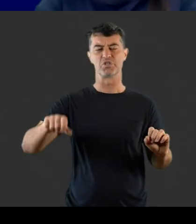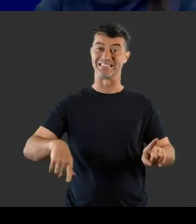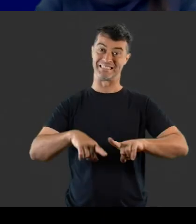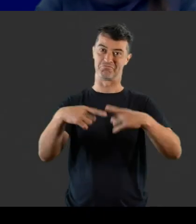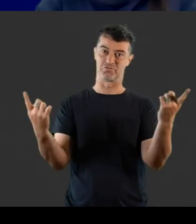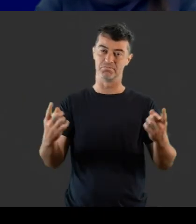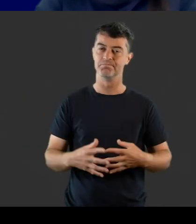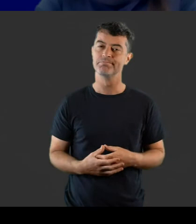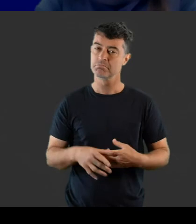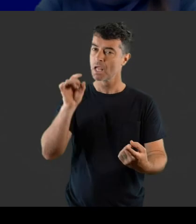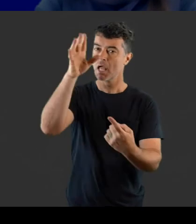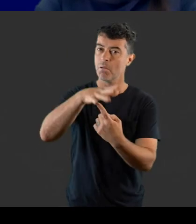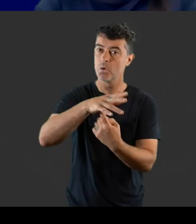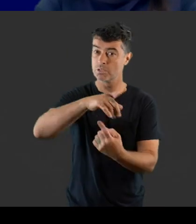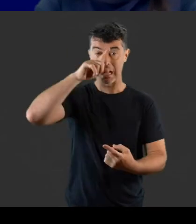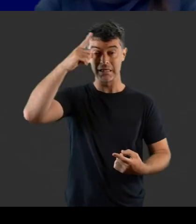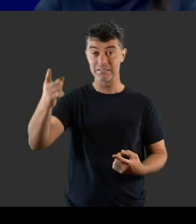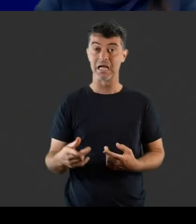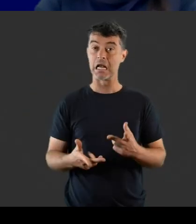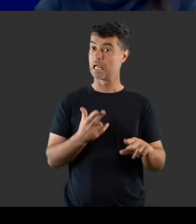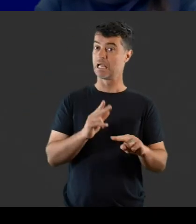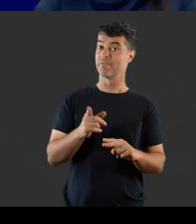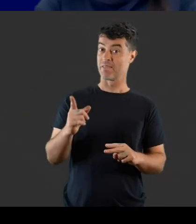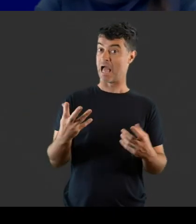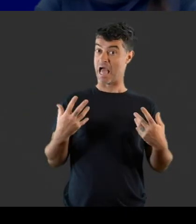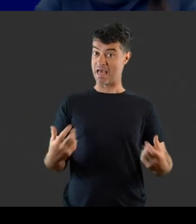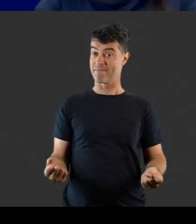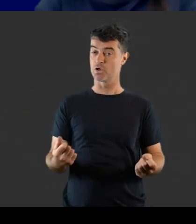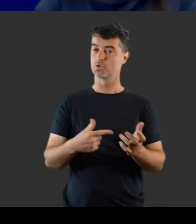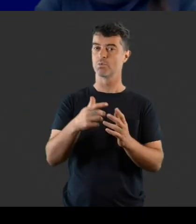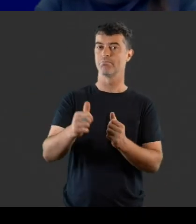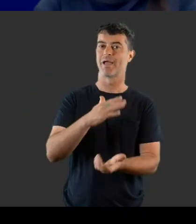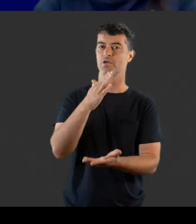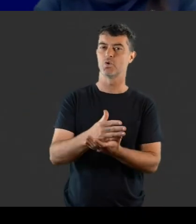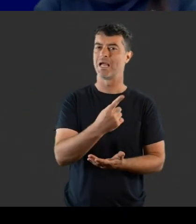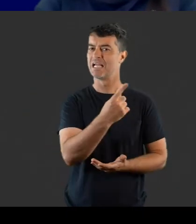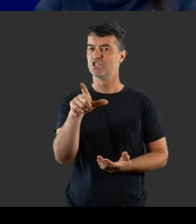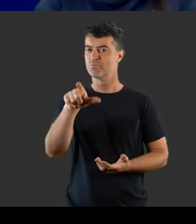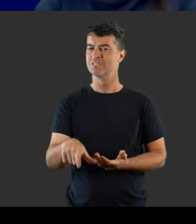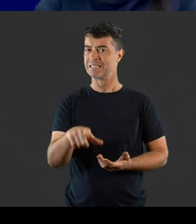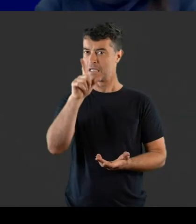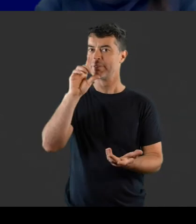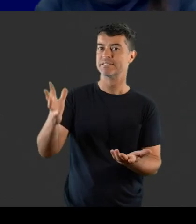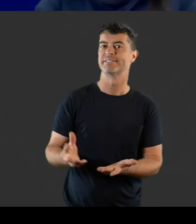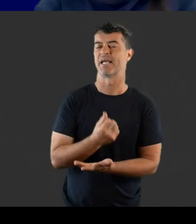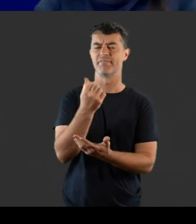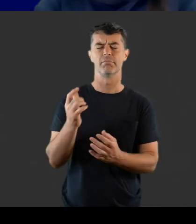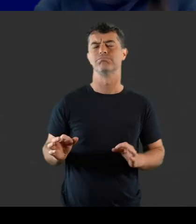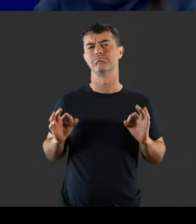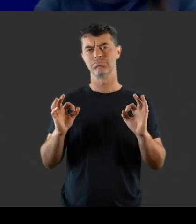with each individual. It is important to understand if this is present to ensure the individual's